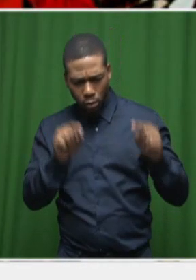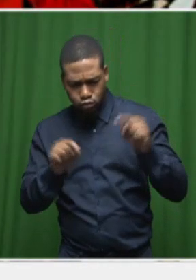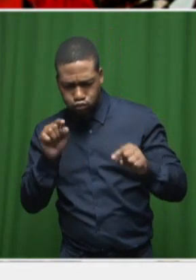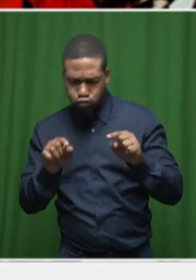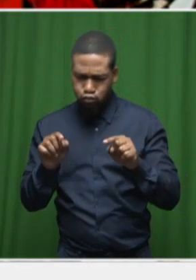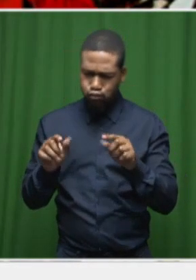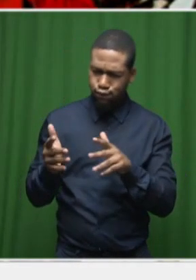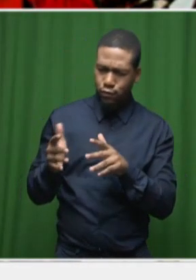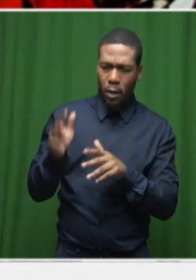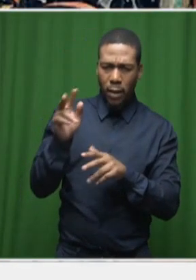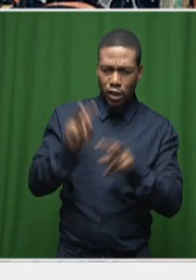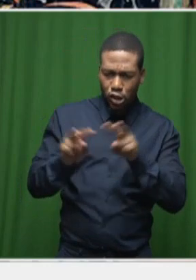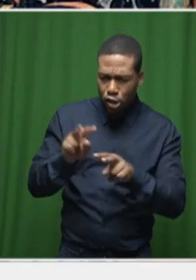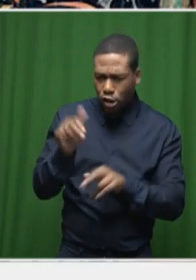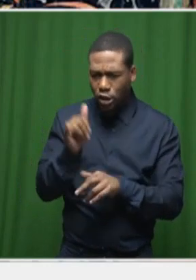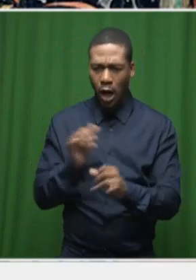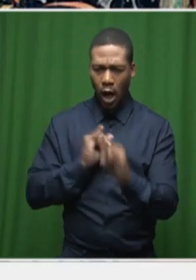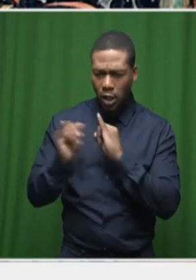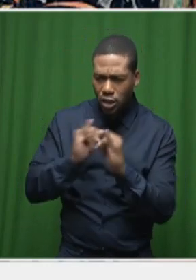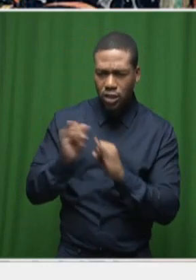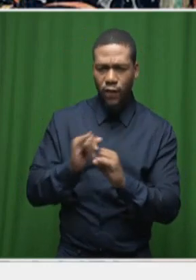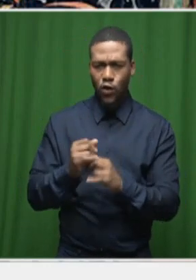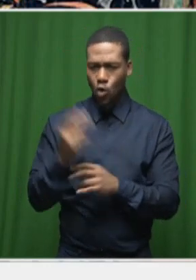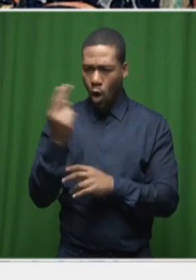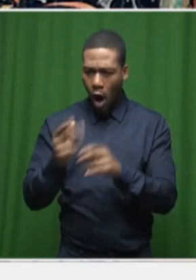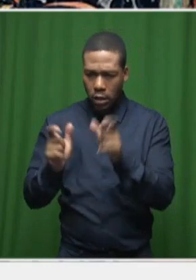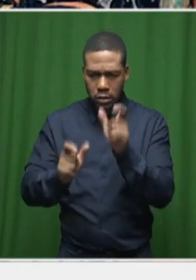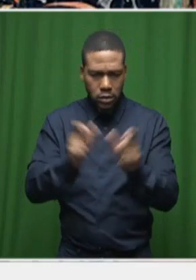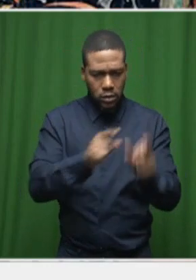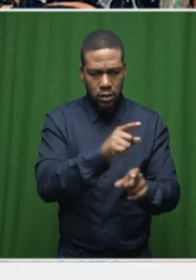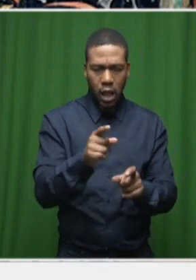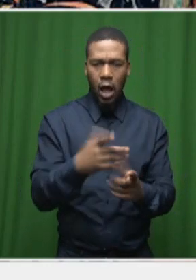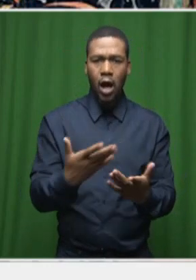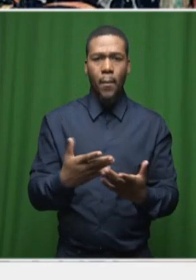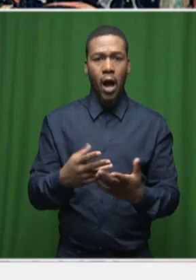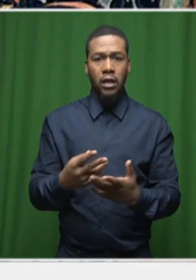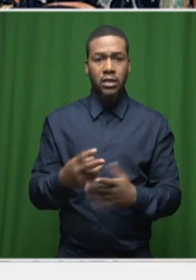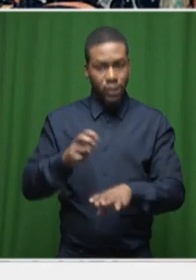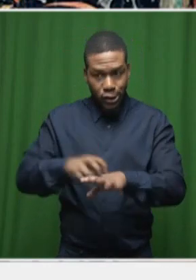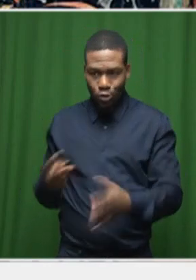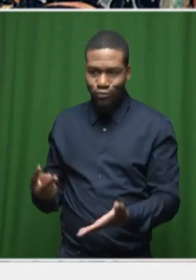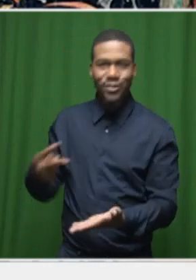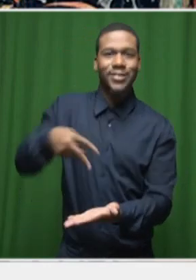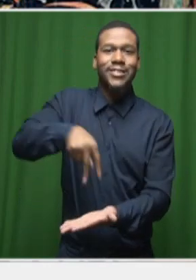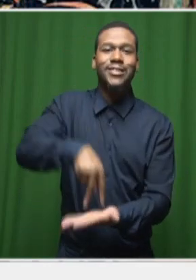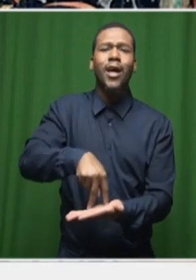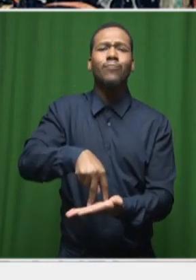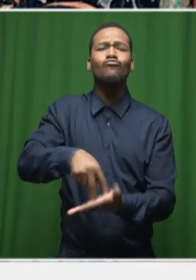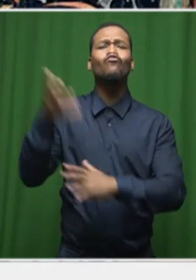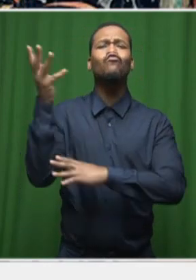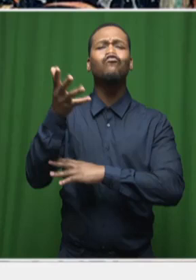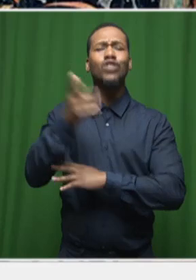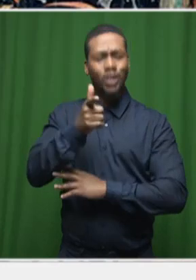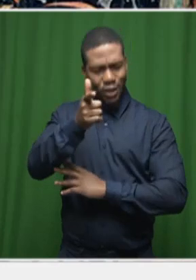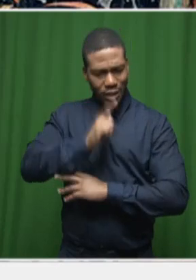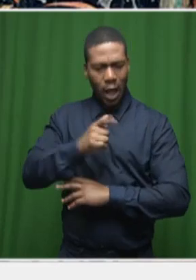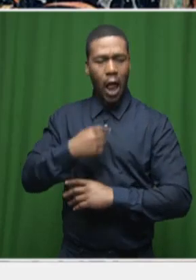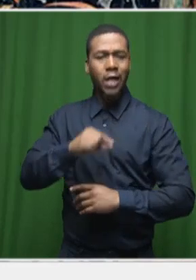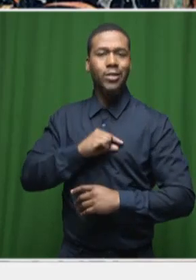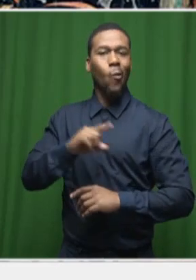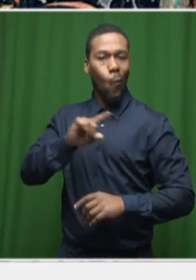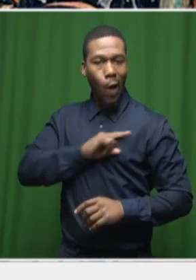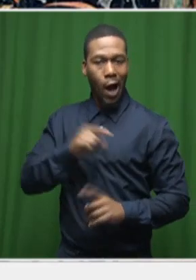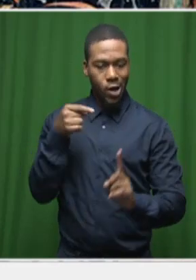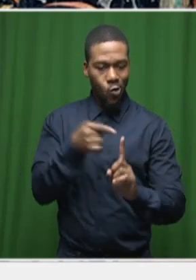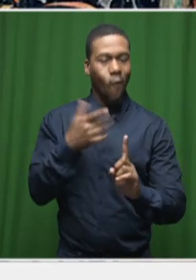participants individually, and then the participants must stand out, must tell us why she or he thinks that he can